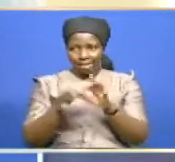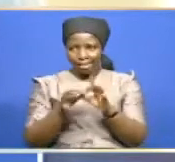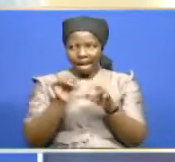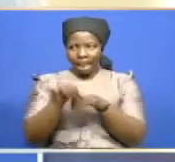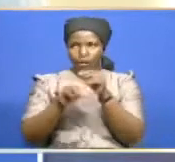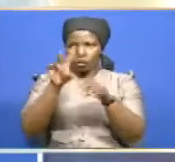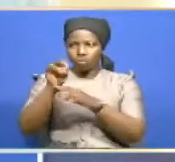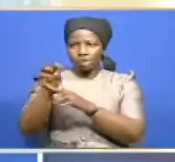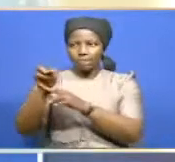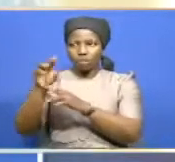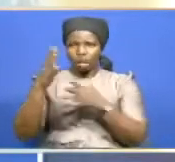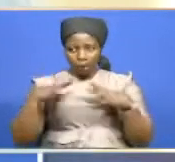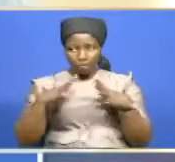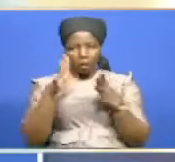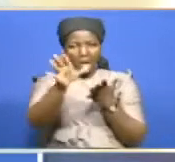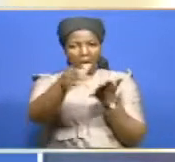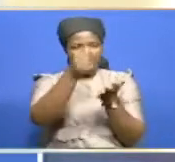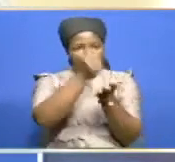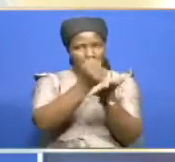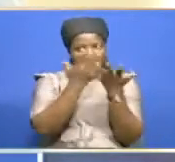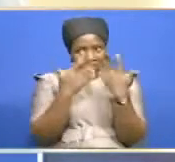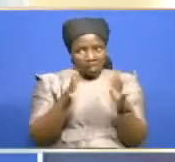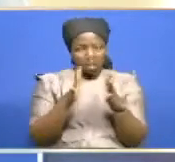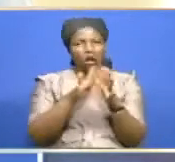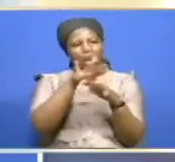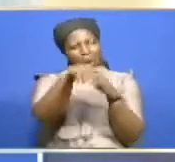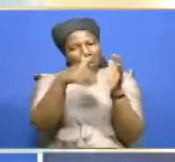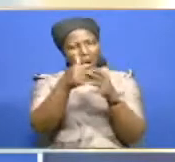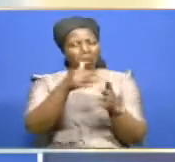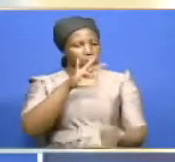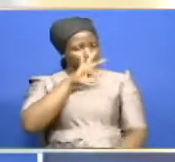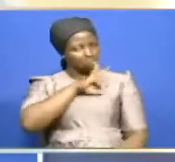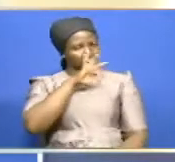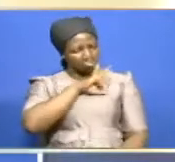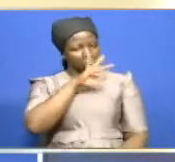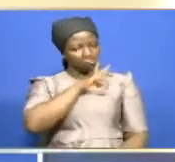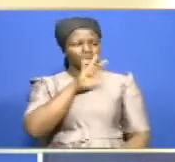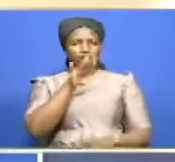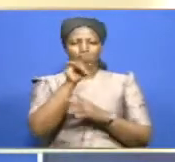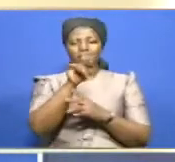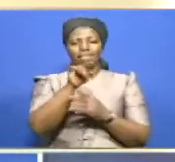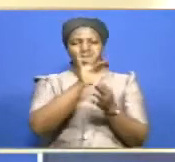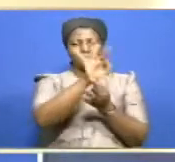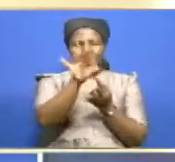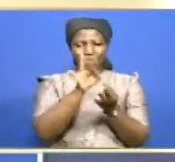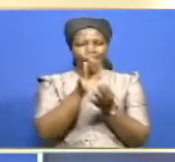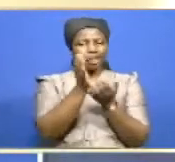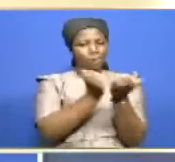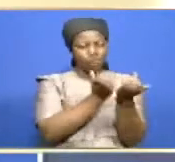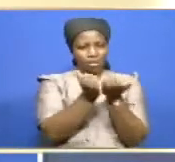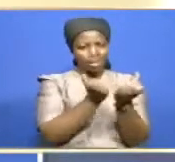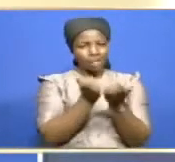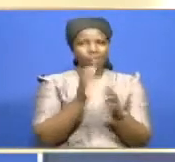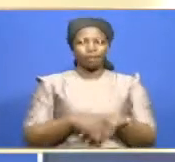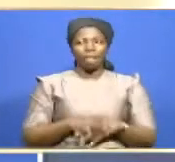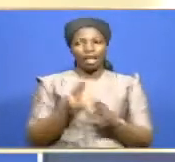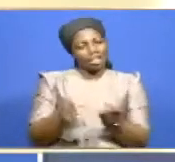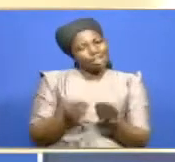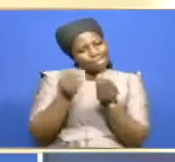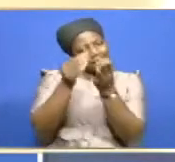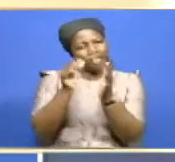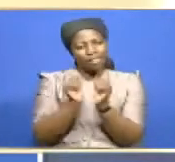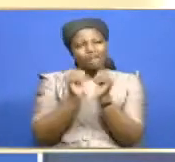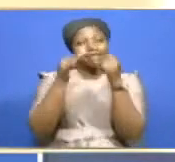employed or earn some kind of a livelihood from this particular trade. It provides